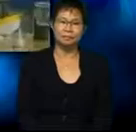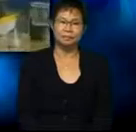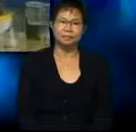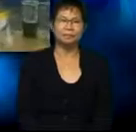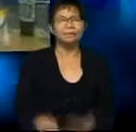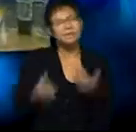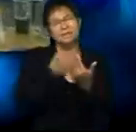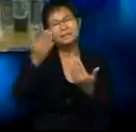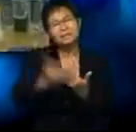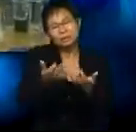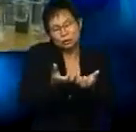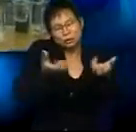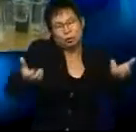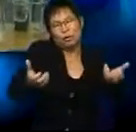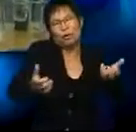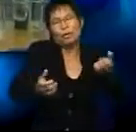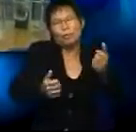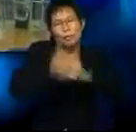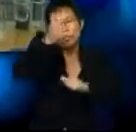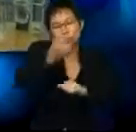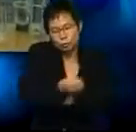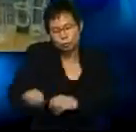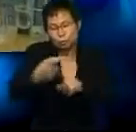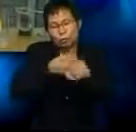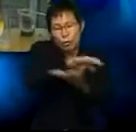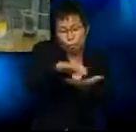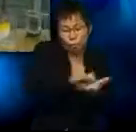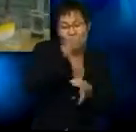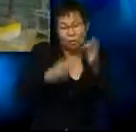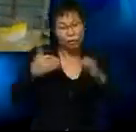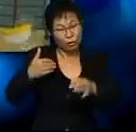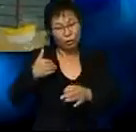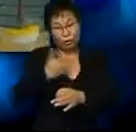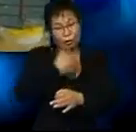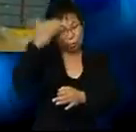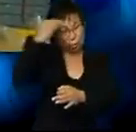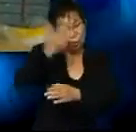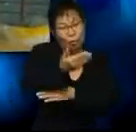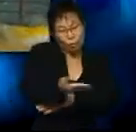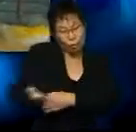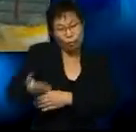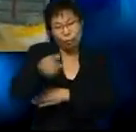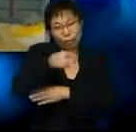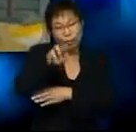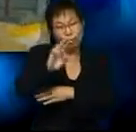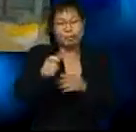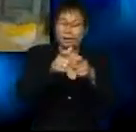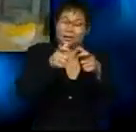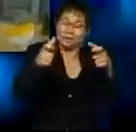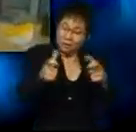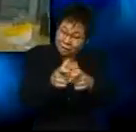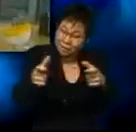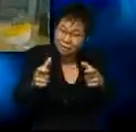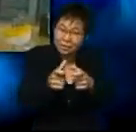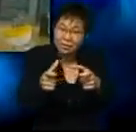It is easier to separate most objects from a mixture if we know their properties, such as their sizes